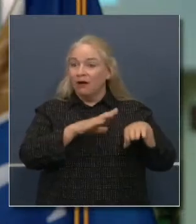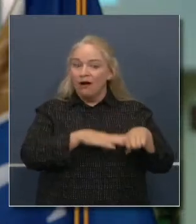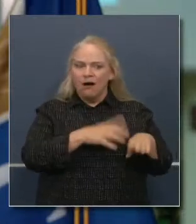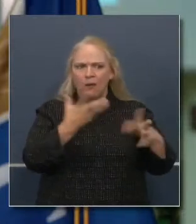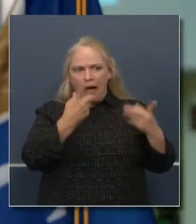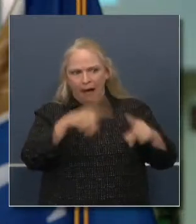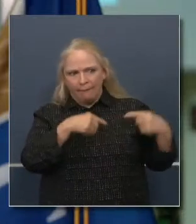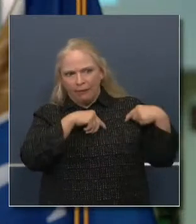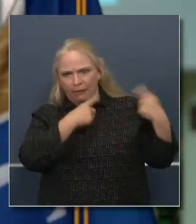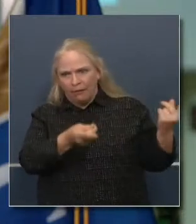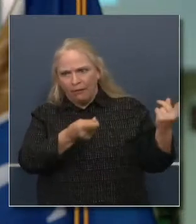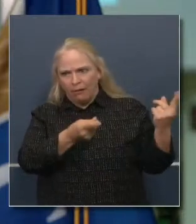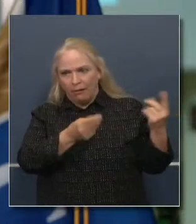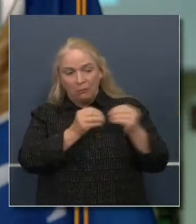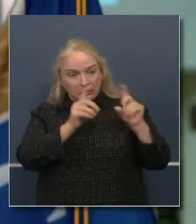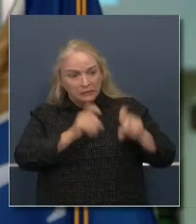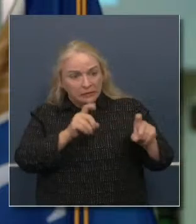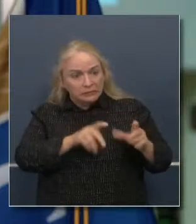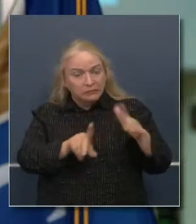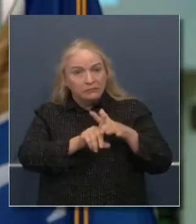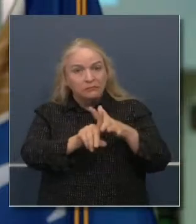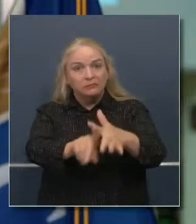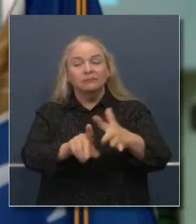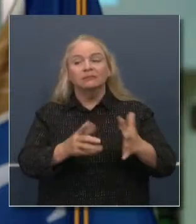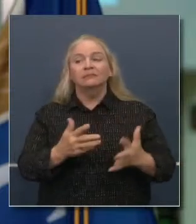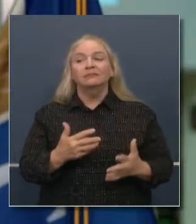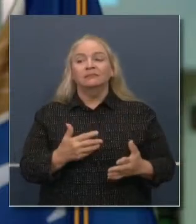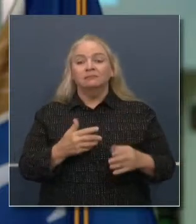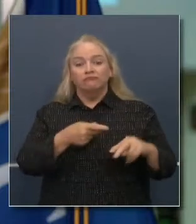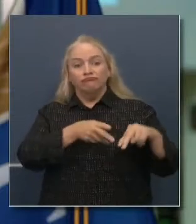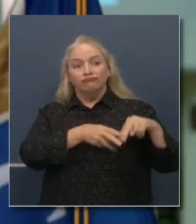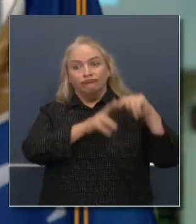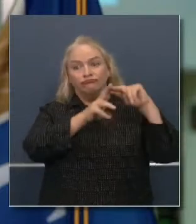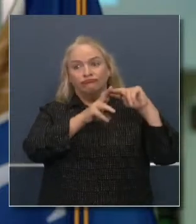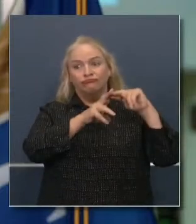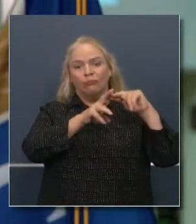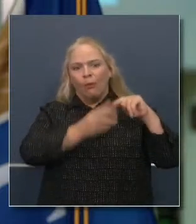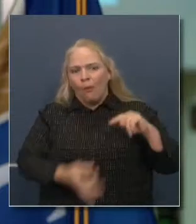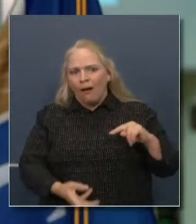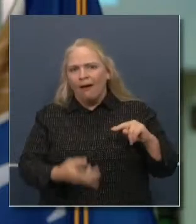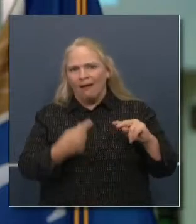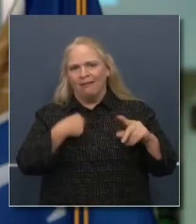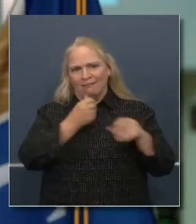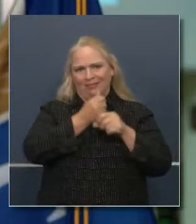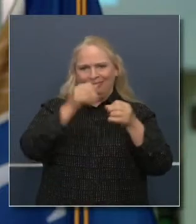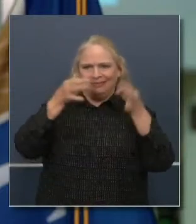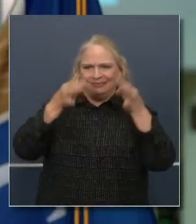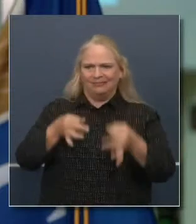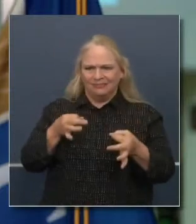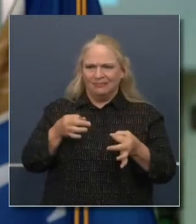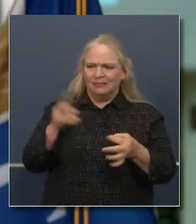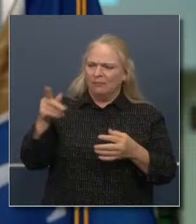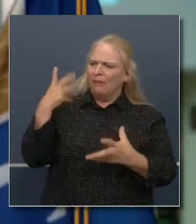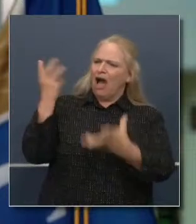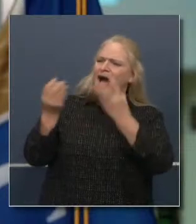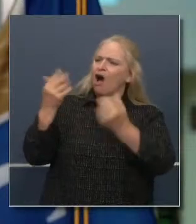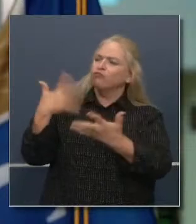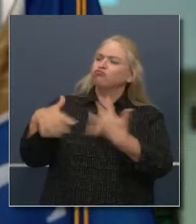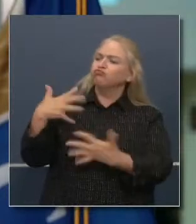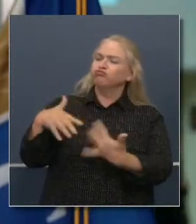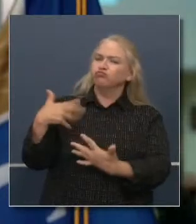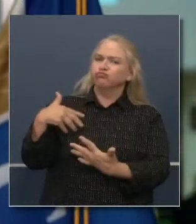as the experience of reopening in different parts of the state and people beginning to mix in different parts of the state begin to